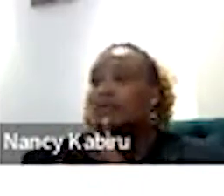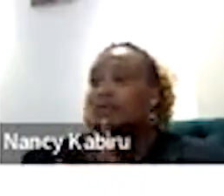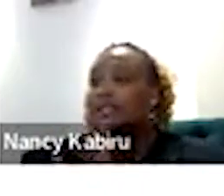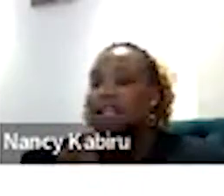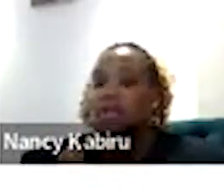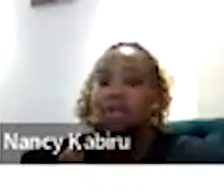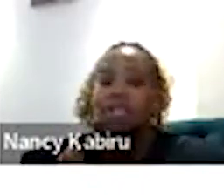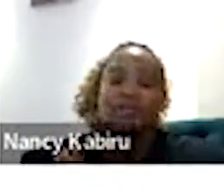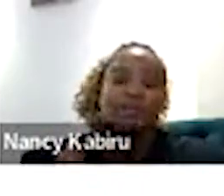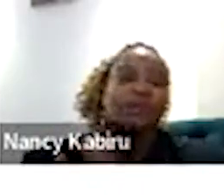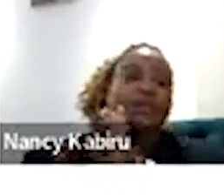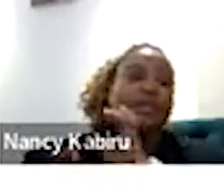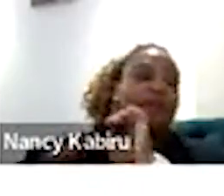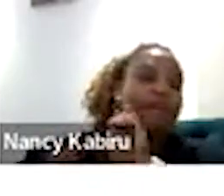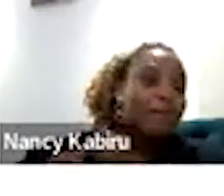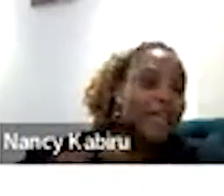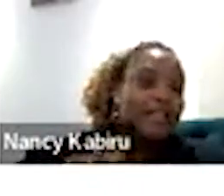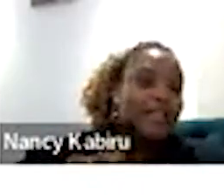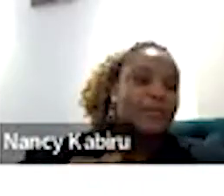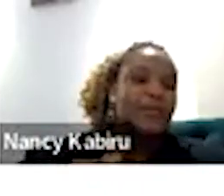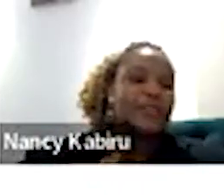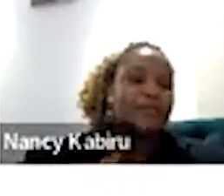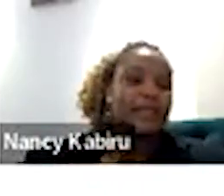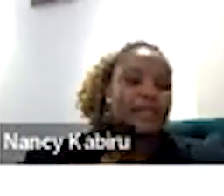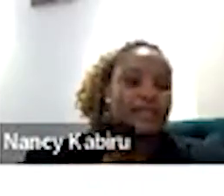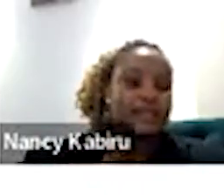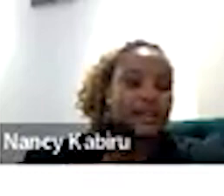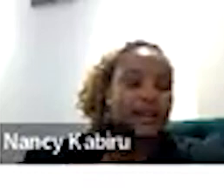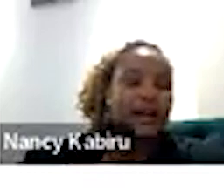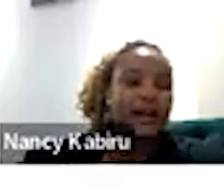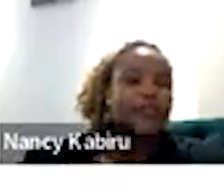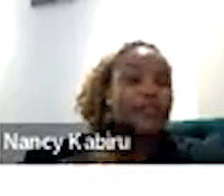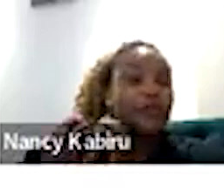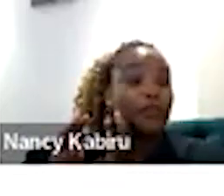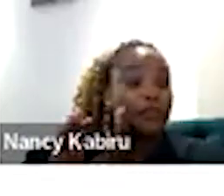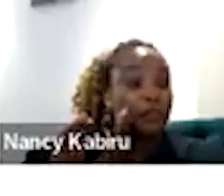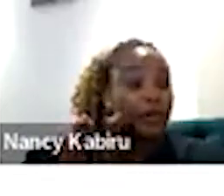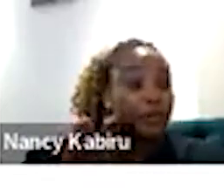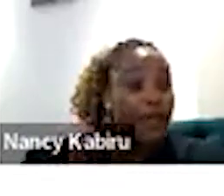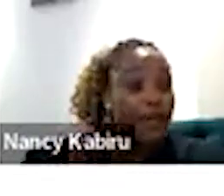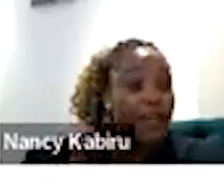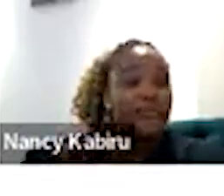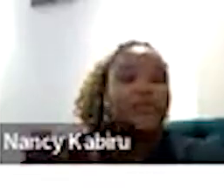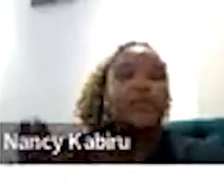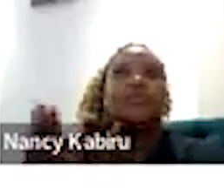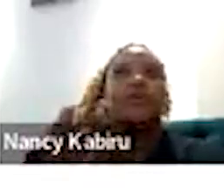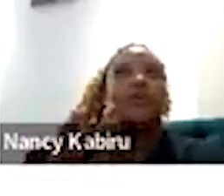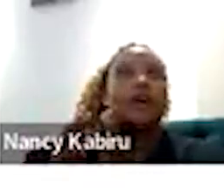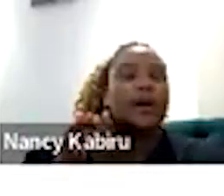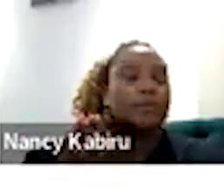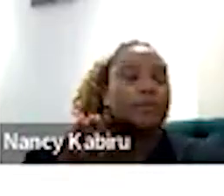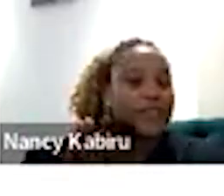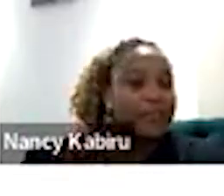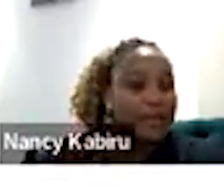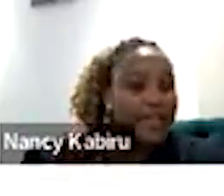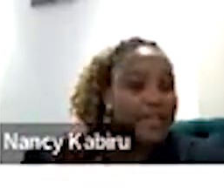you're the one who is most sandwiched because family responsibility from your parents, from your